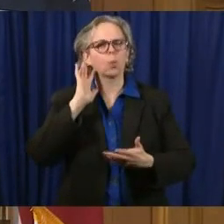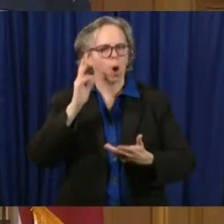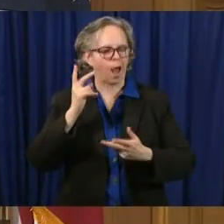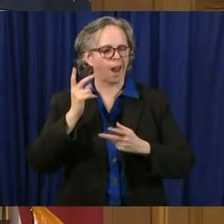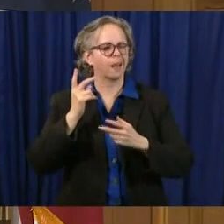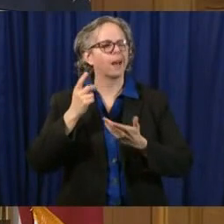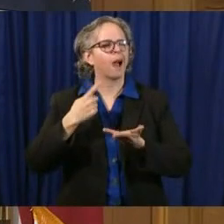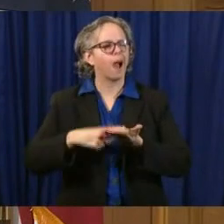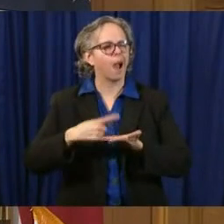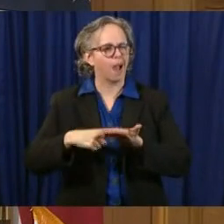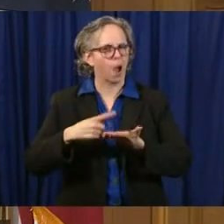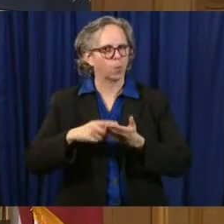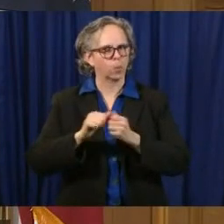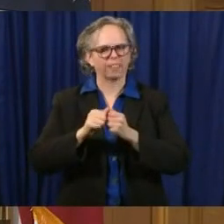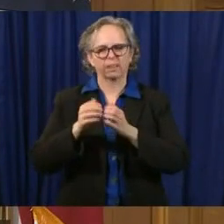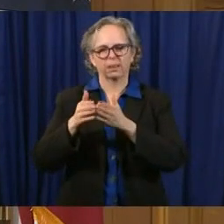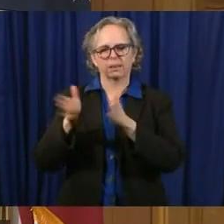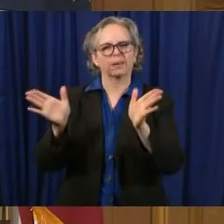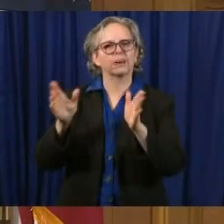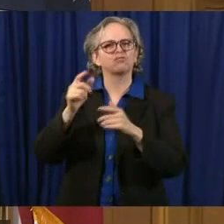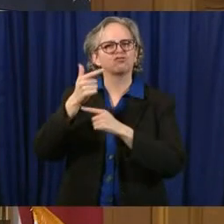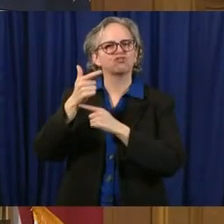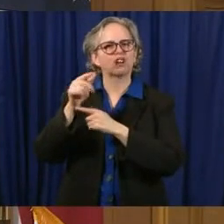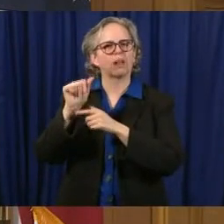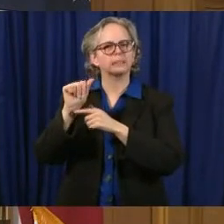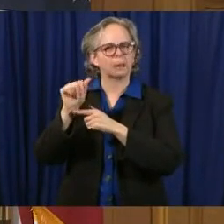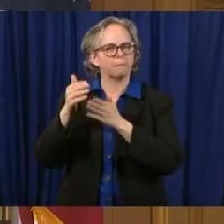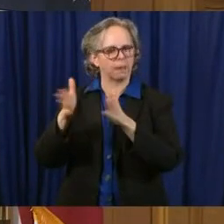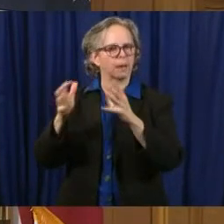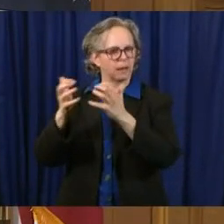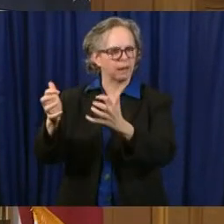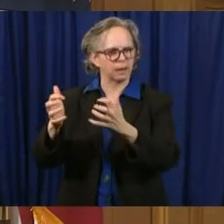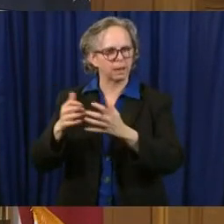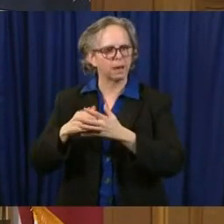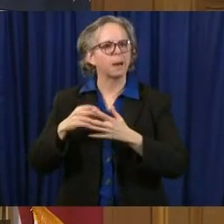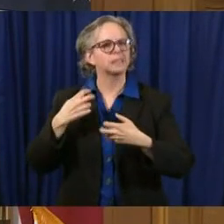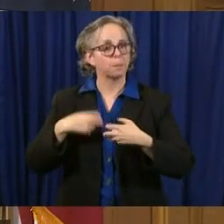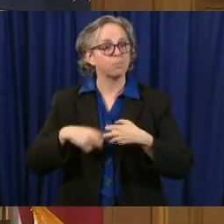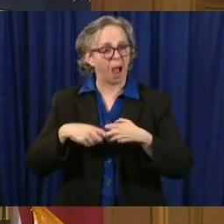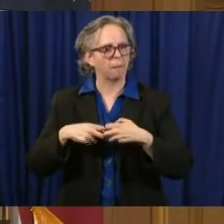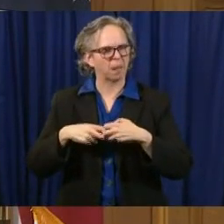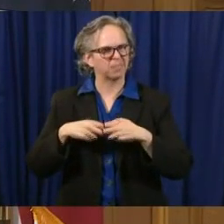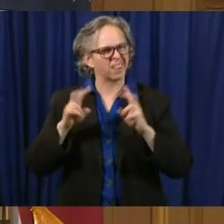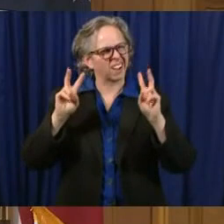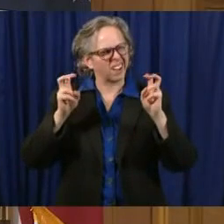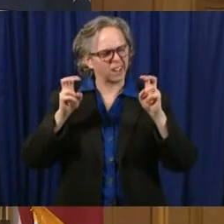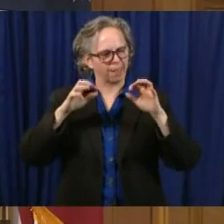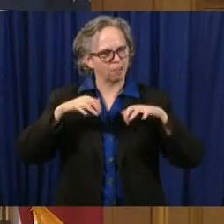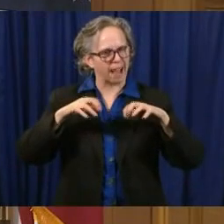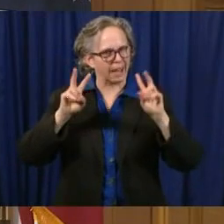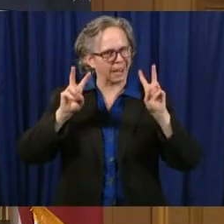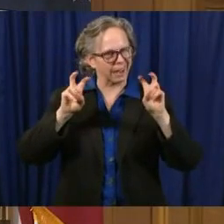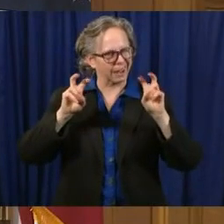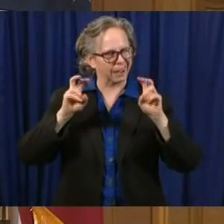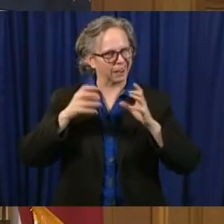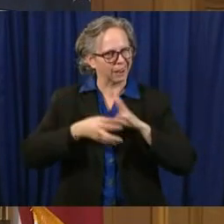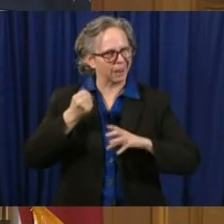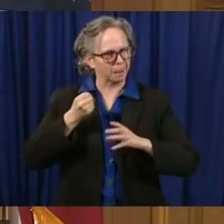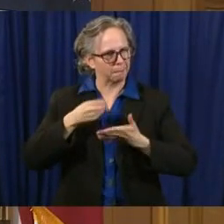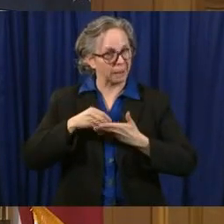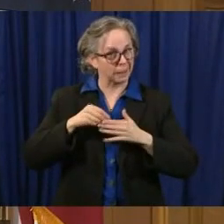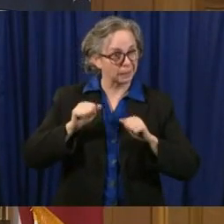General Assembly about. But, yes, it certainly is raining, and I want to congratulate the previous General Assemblies and Governor